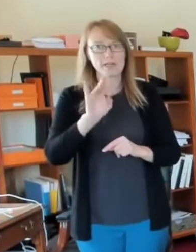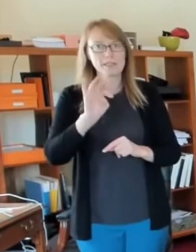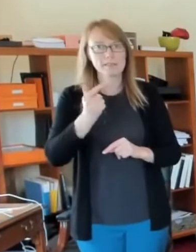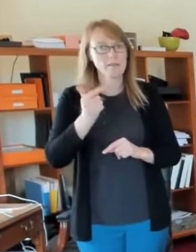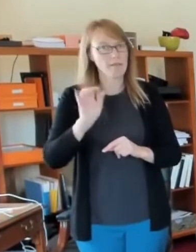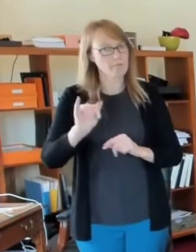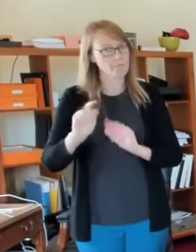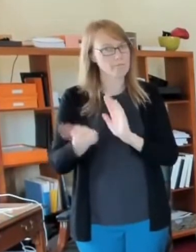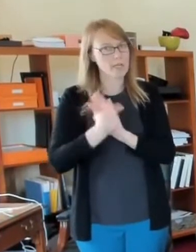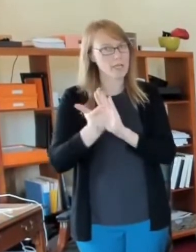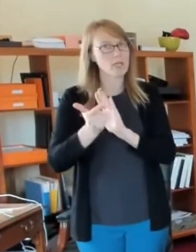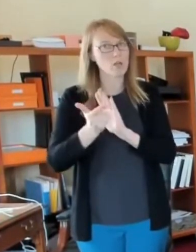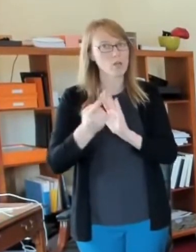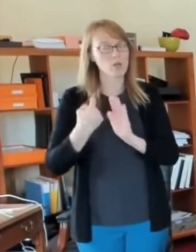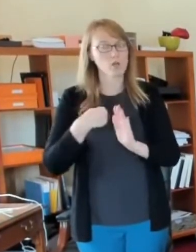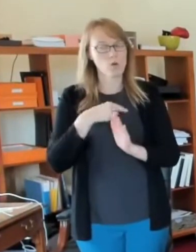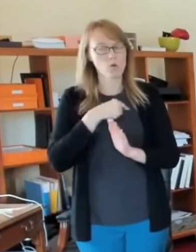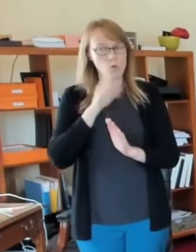this